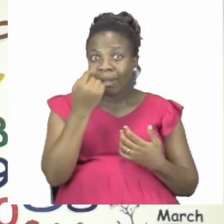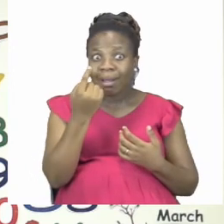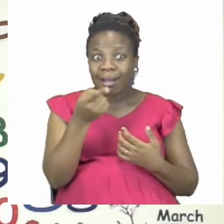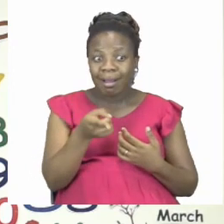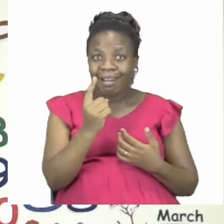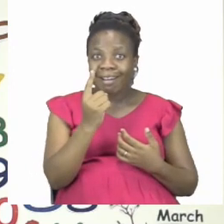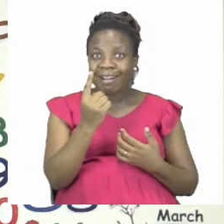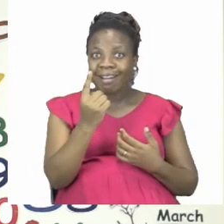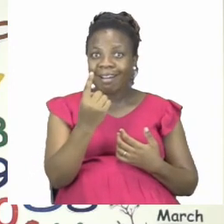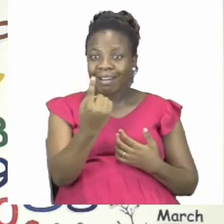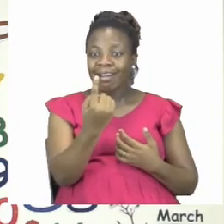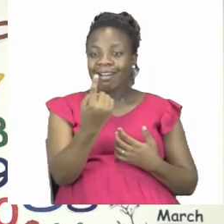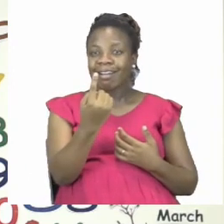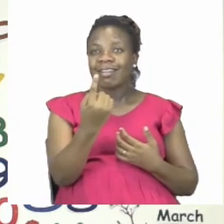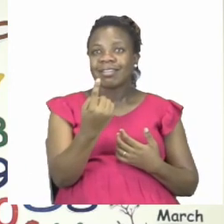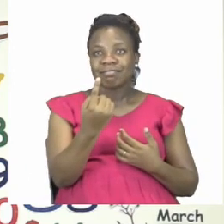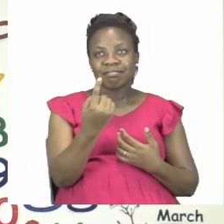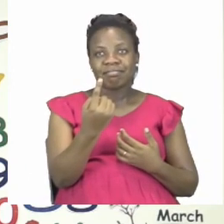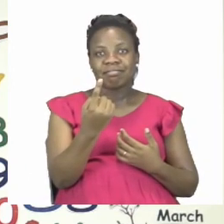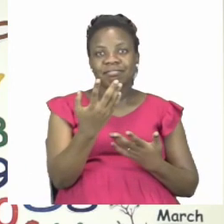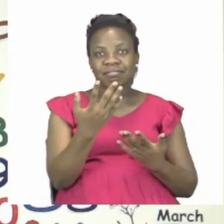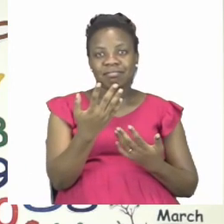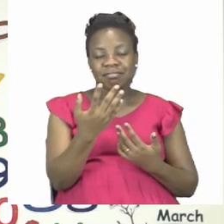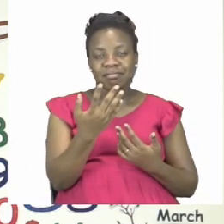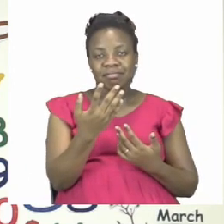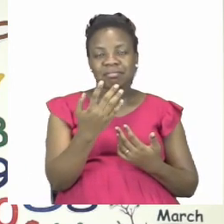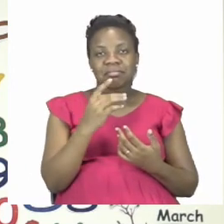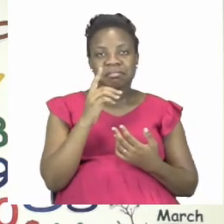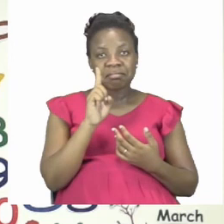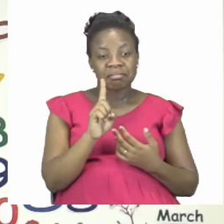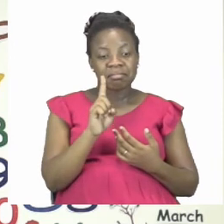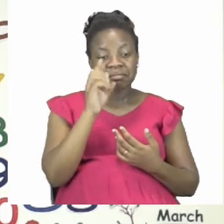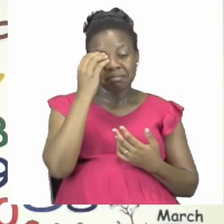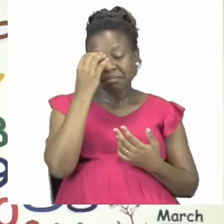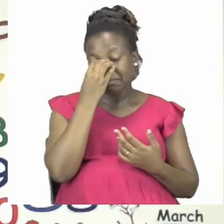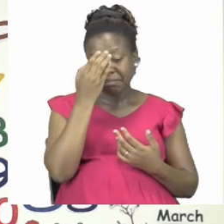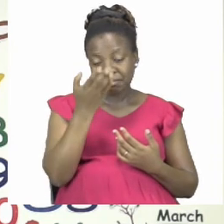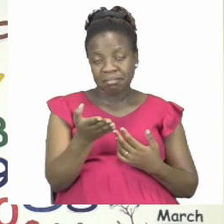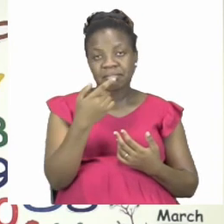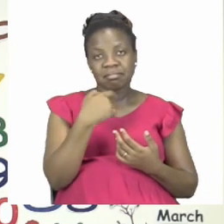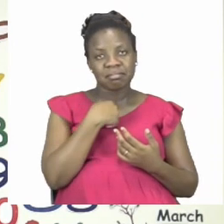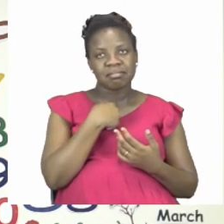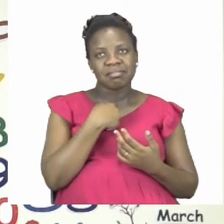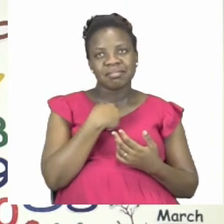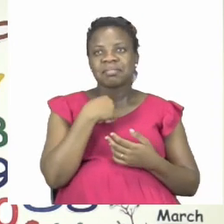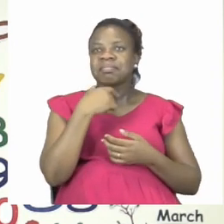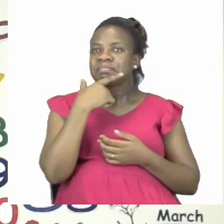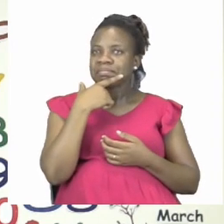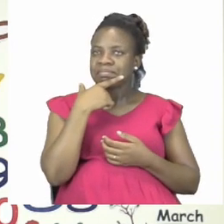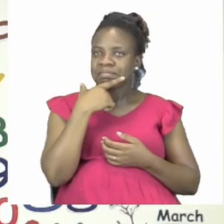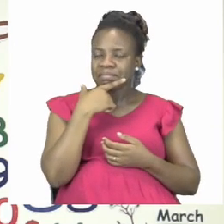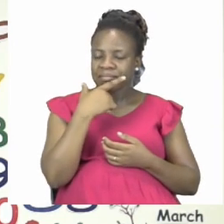Oh, there you are, Zoshi. So, from Zoshi and I would like to say thank you so much